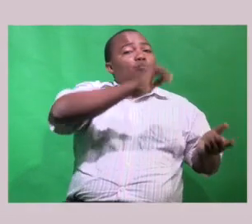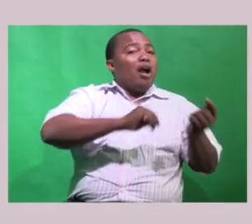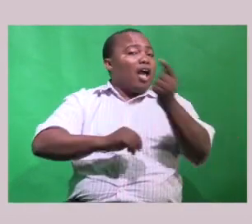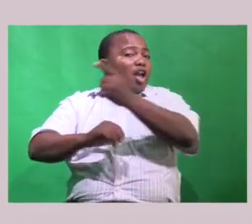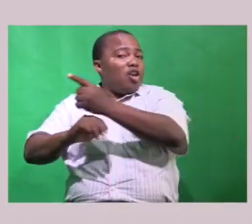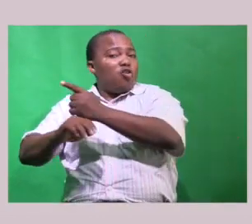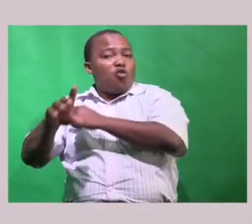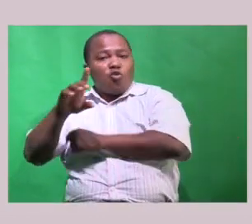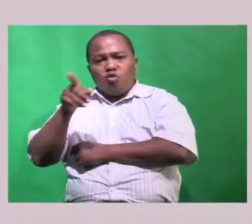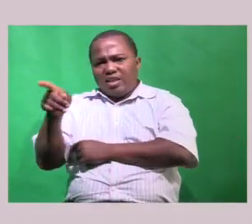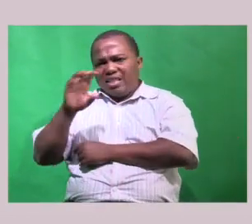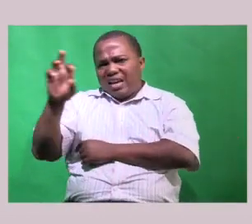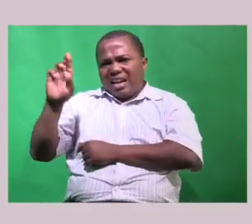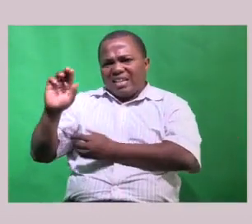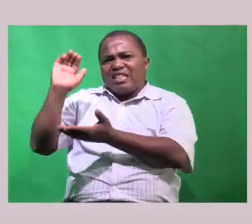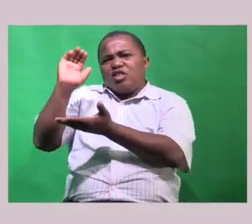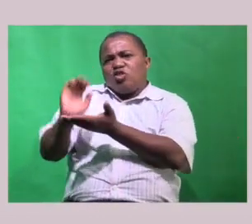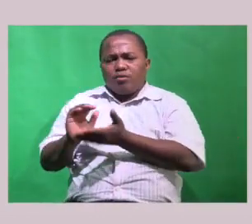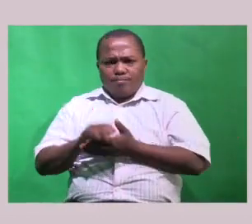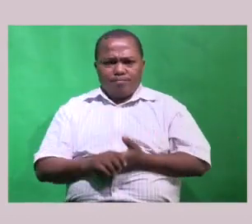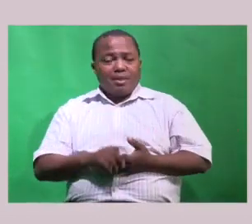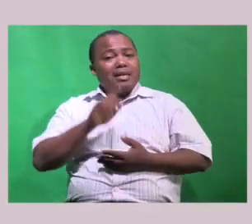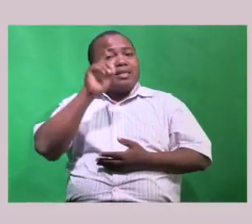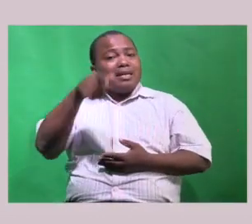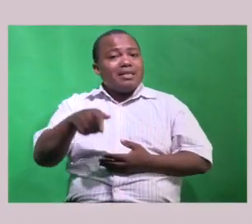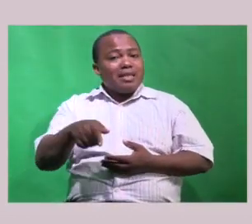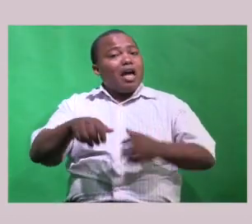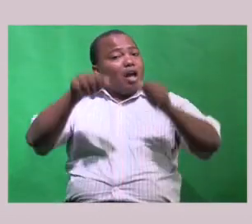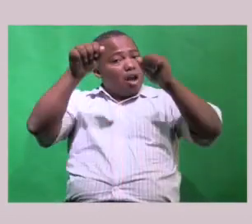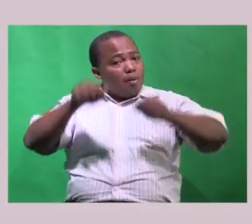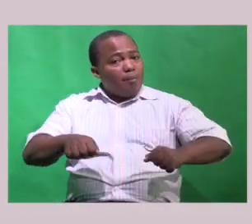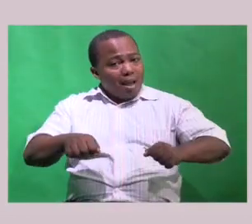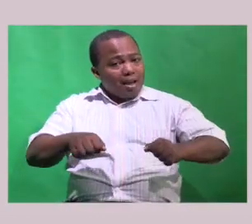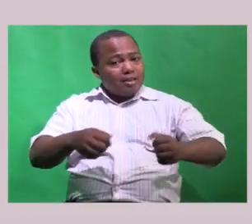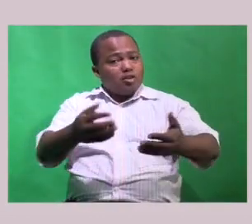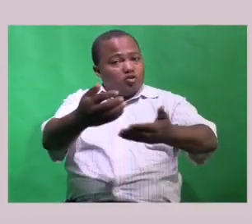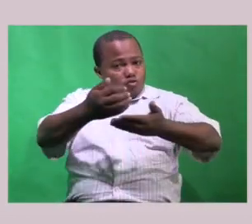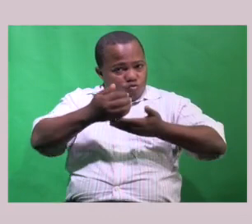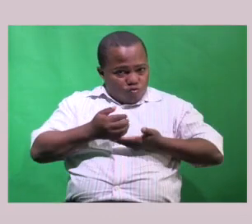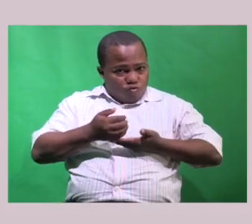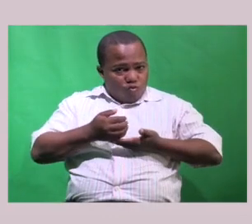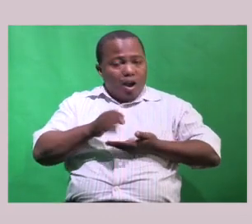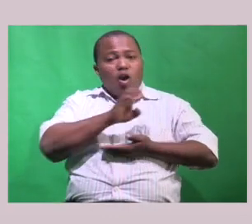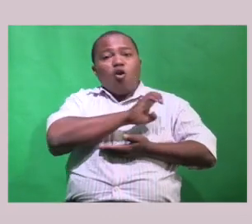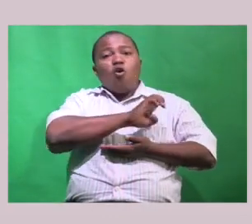Therefore, should be take the debit side amount